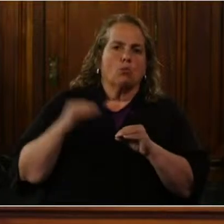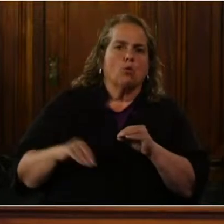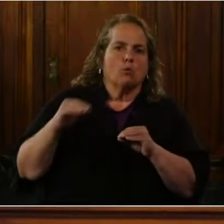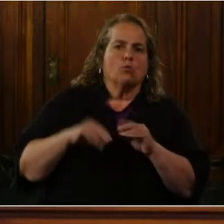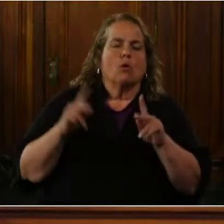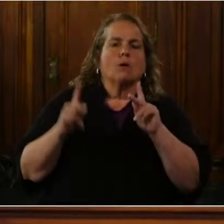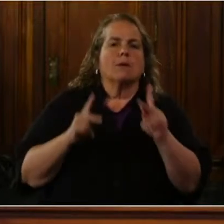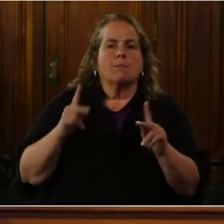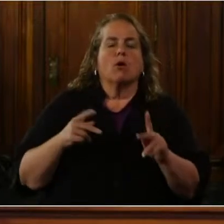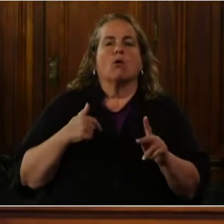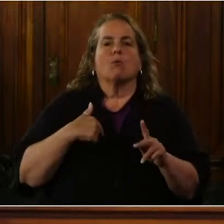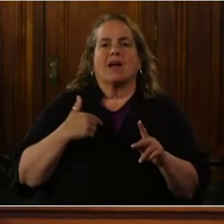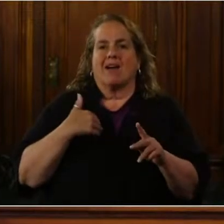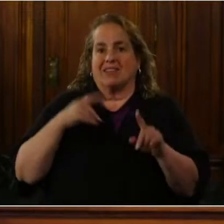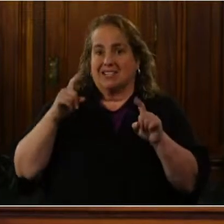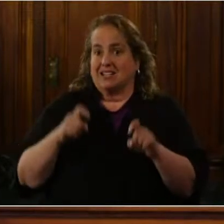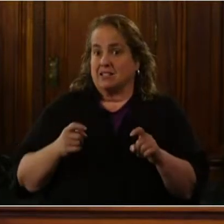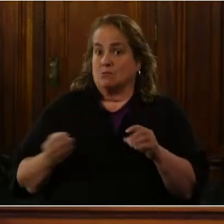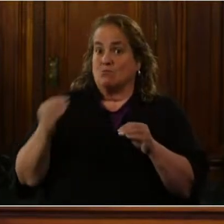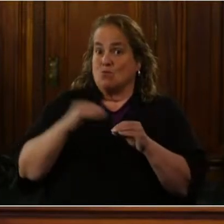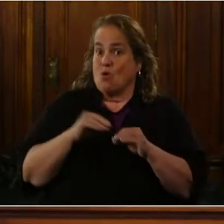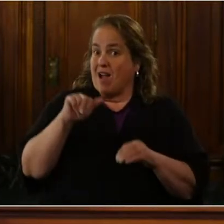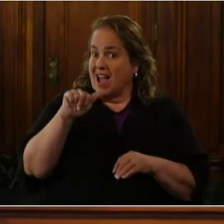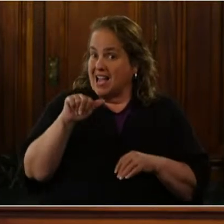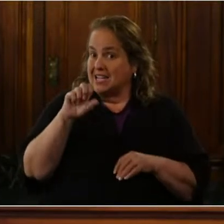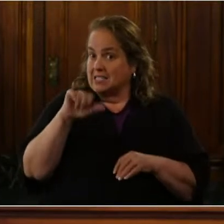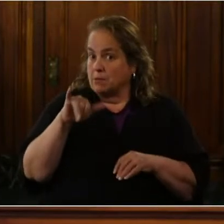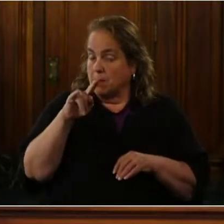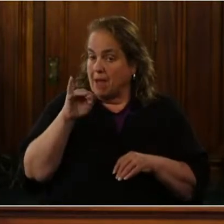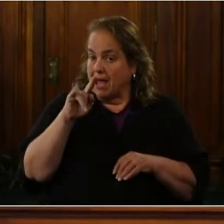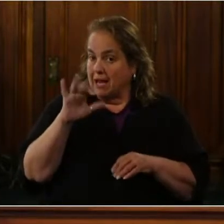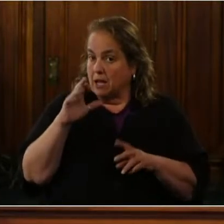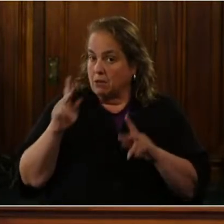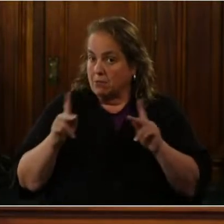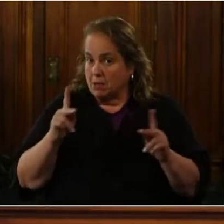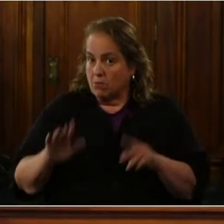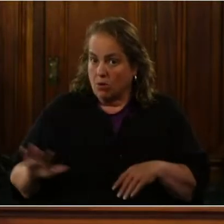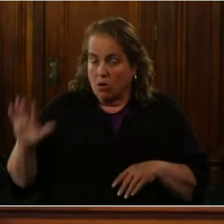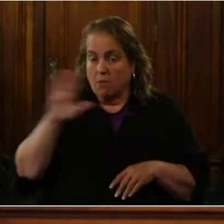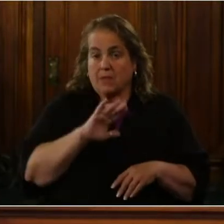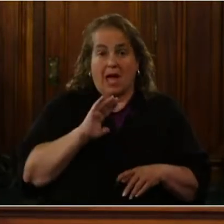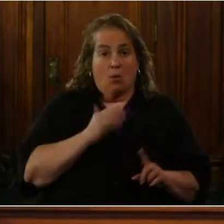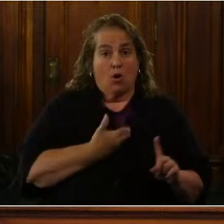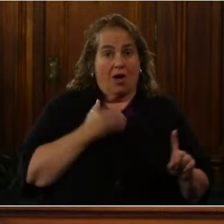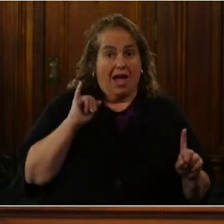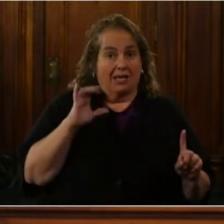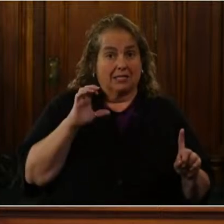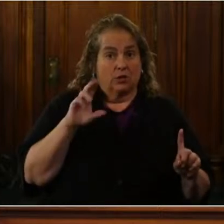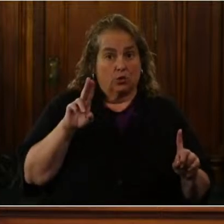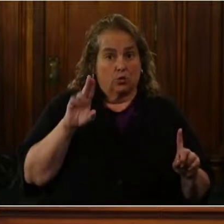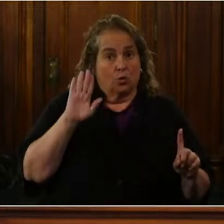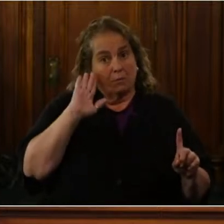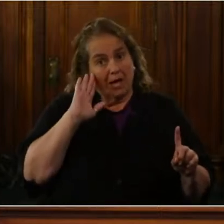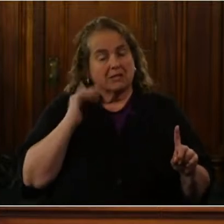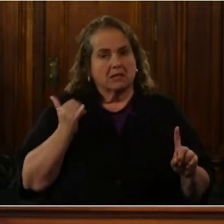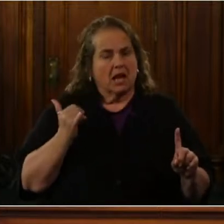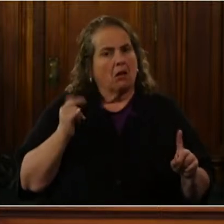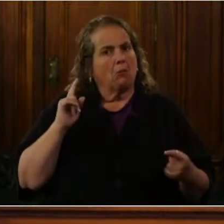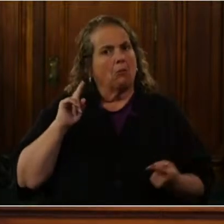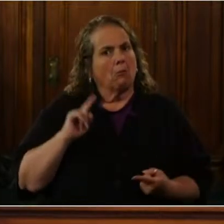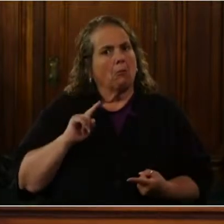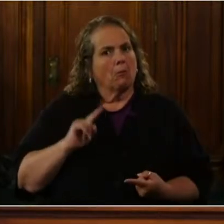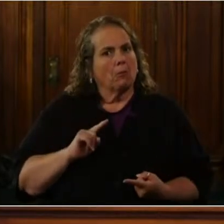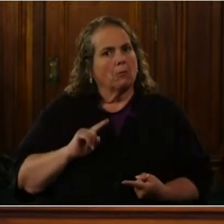people than ever. Our ICU current beds are really low. So what we're going to see is we